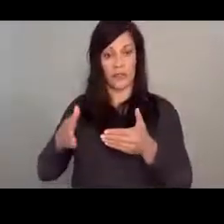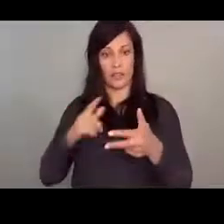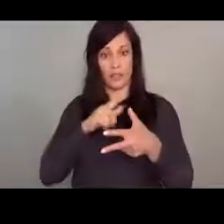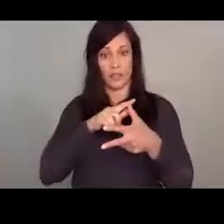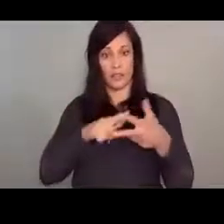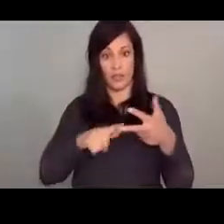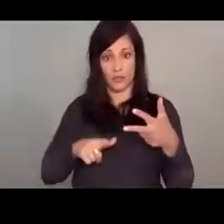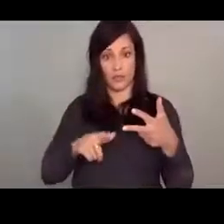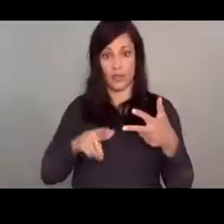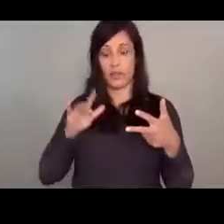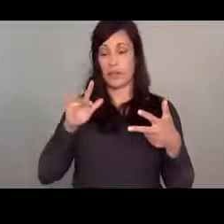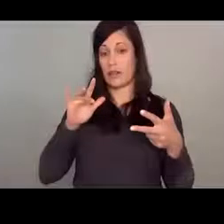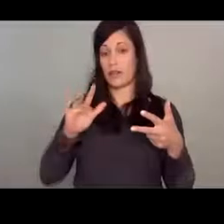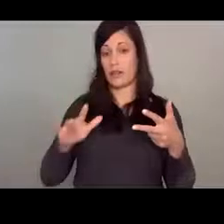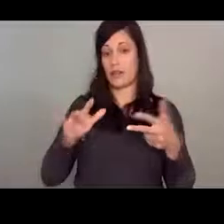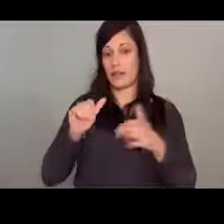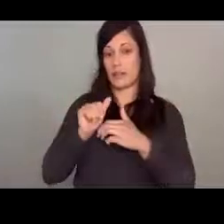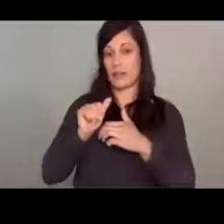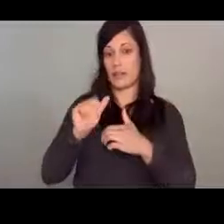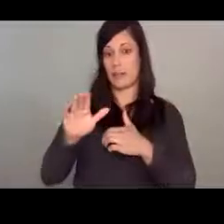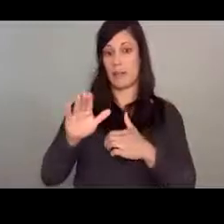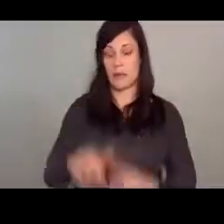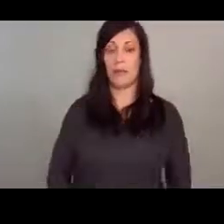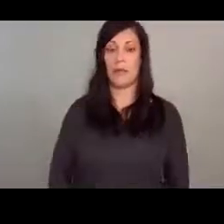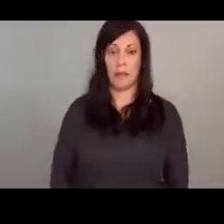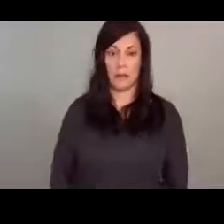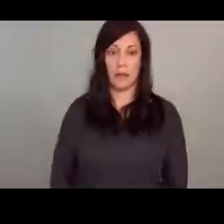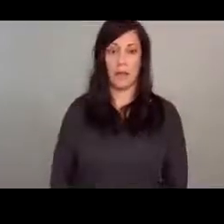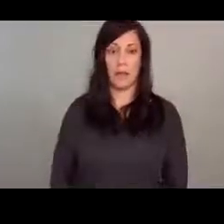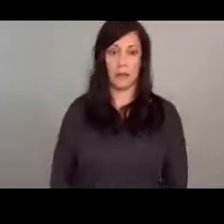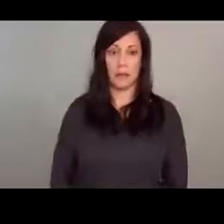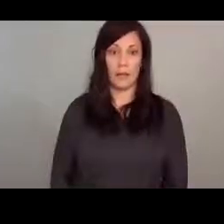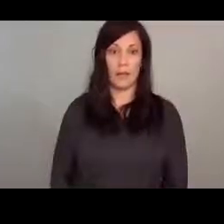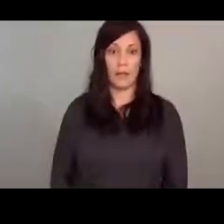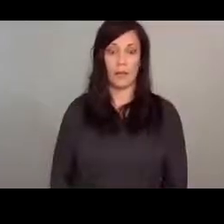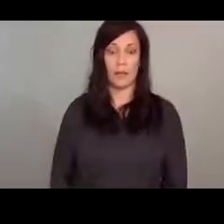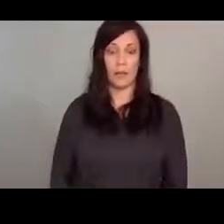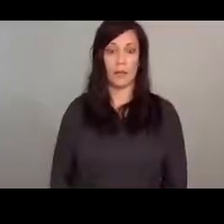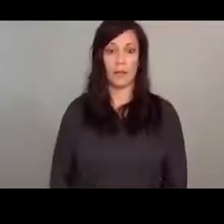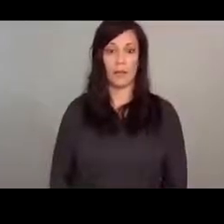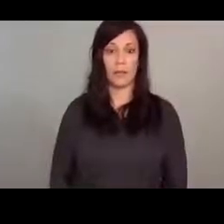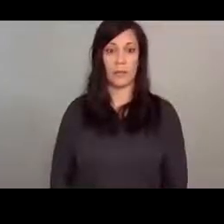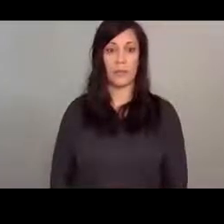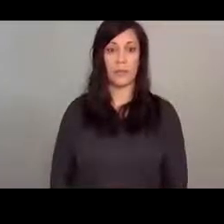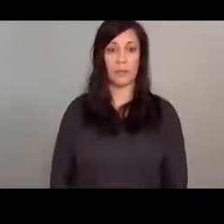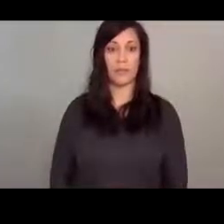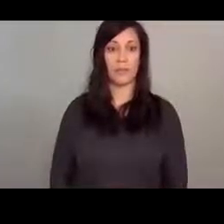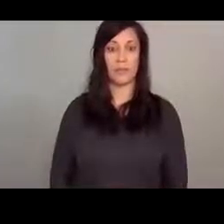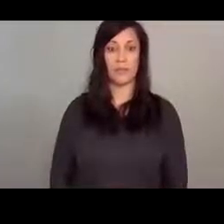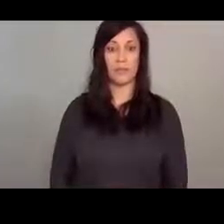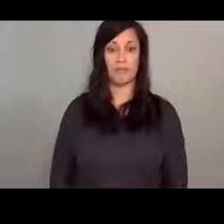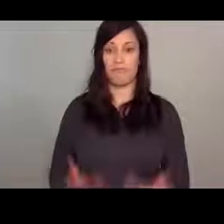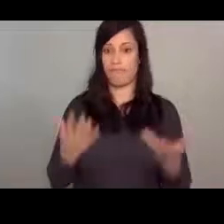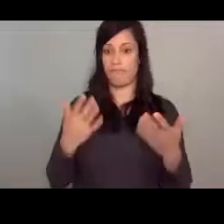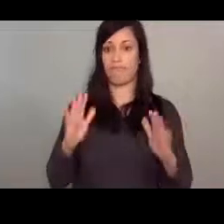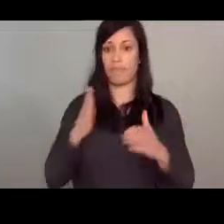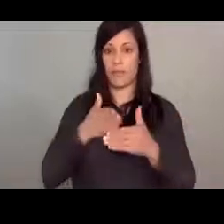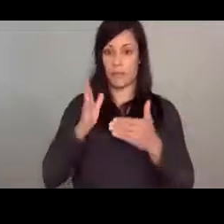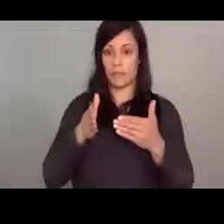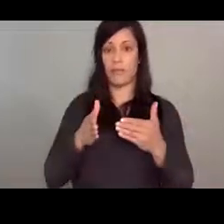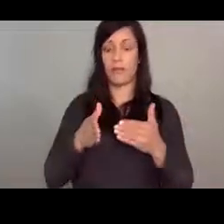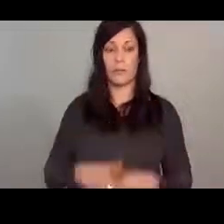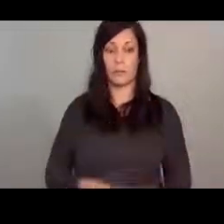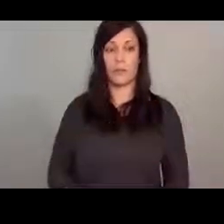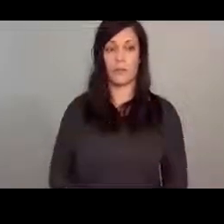you can press the submit button right here at the top right corner, and you are complete. You